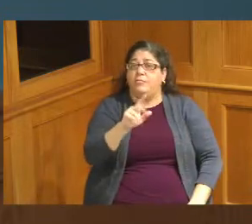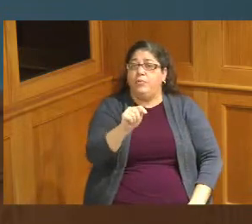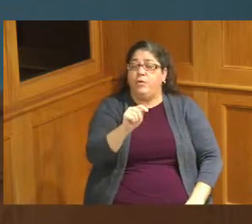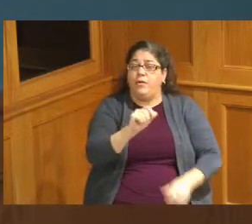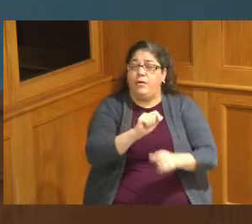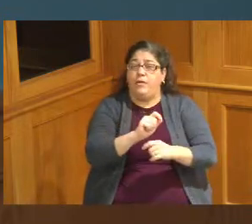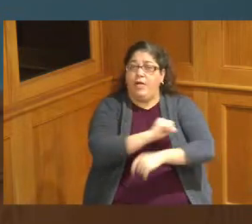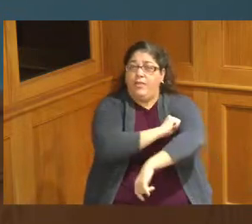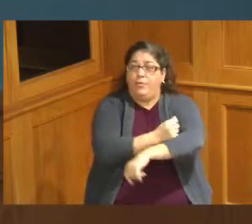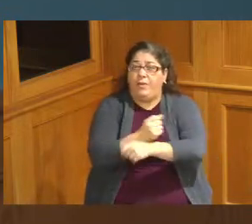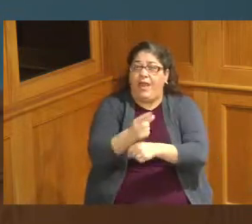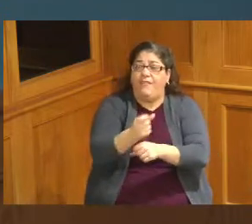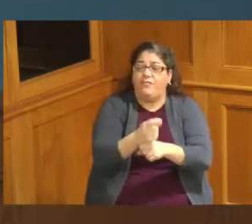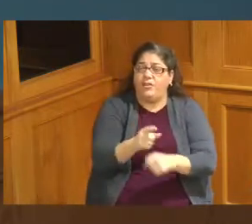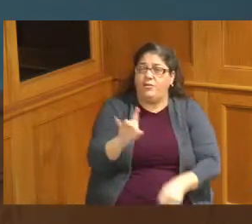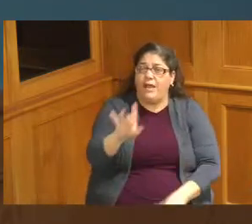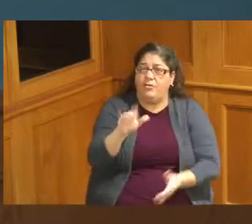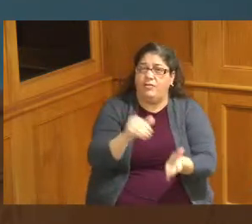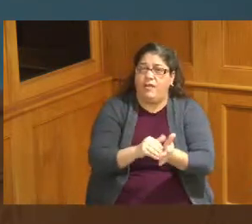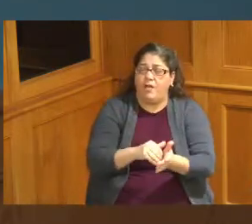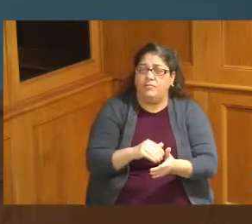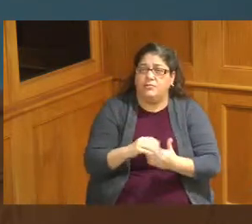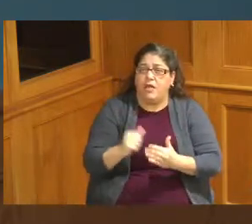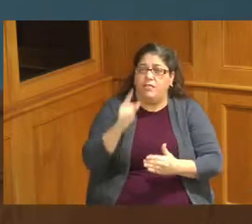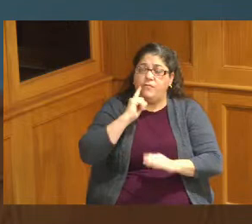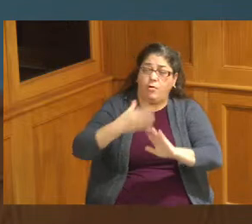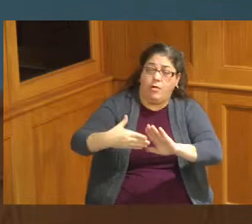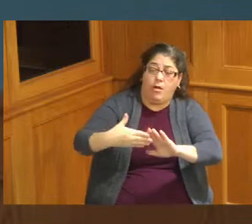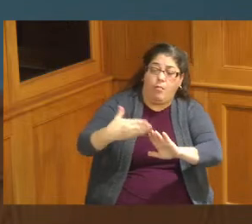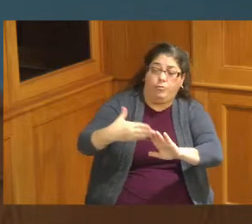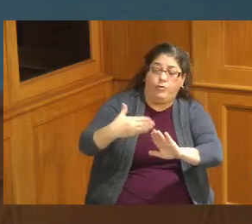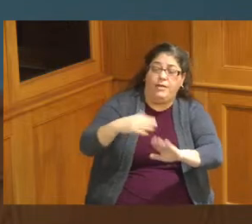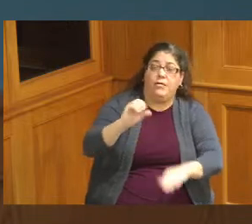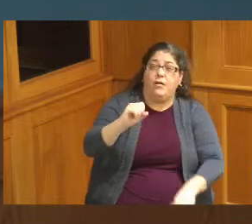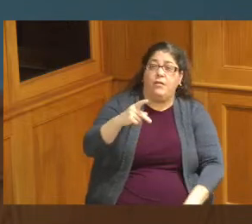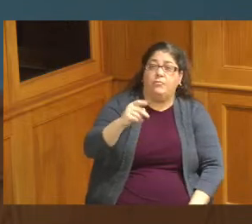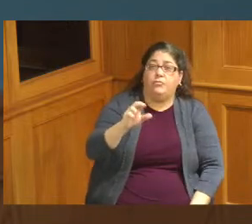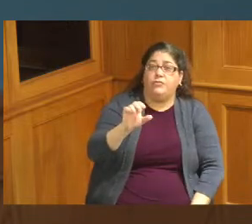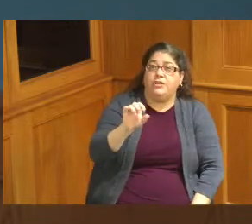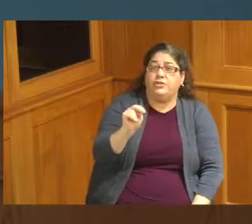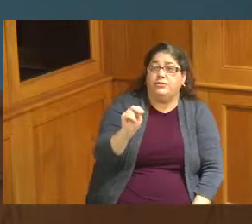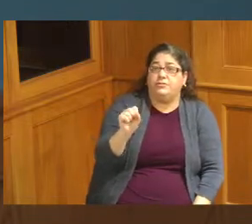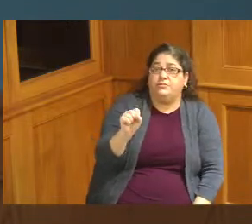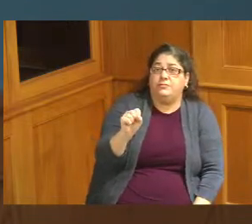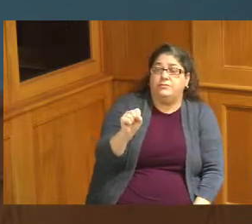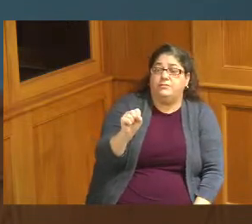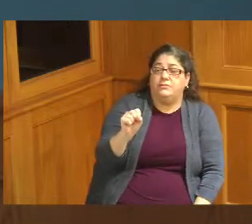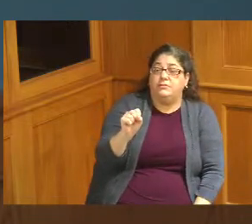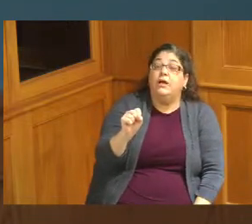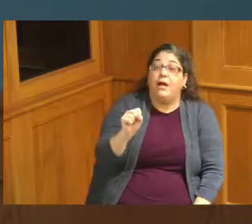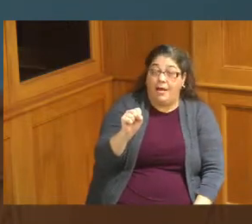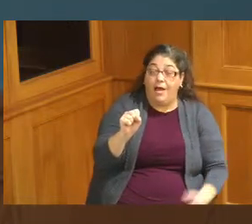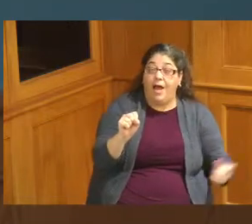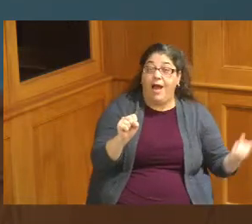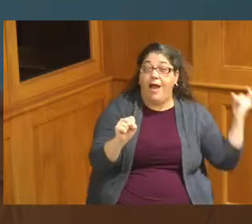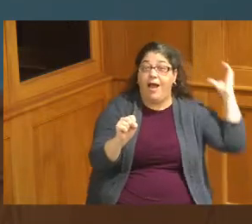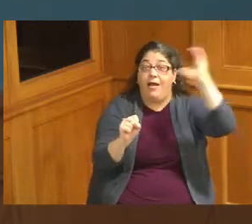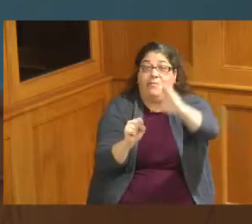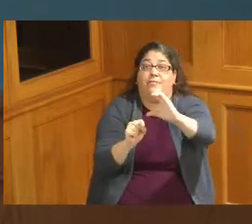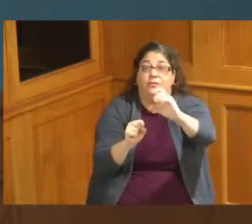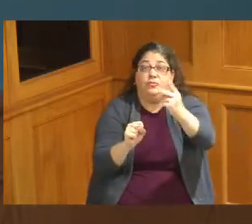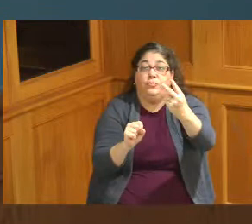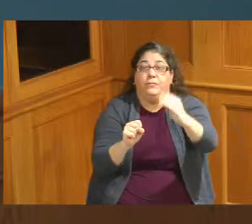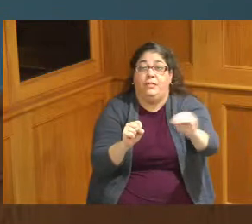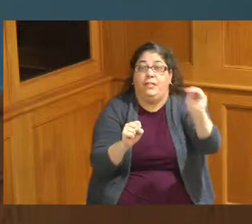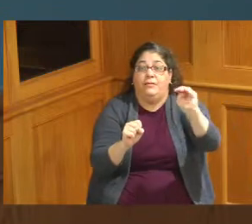year, $800,000 just for their operations. And then we say, okay, now we're gonna give you $2 million to go